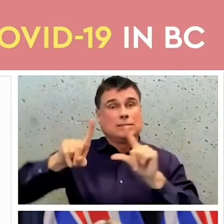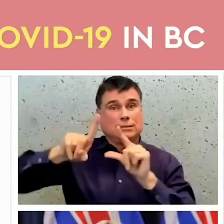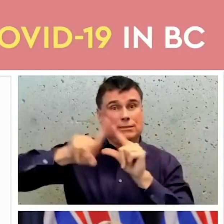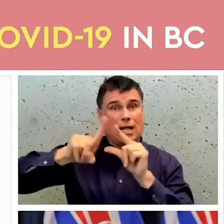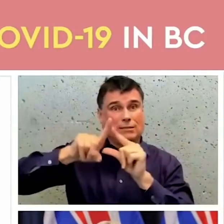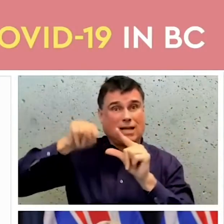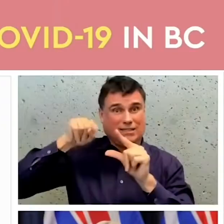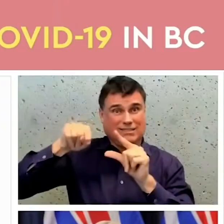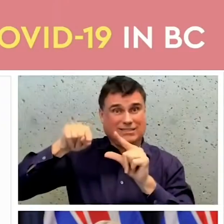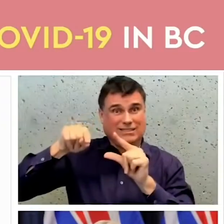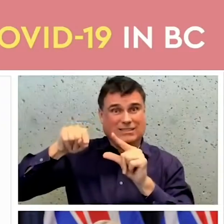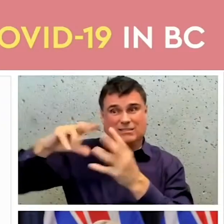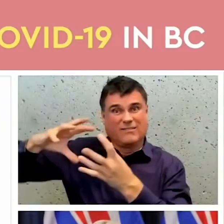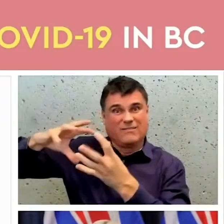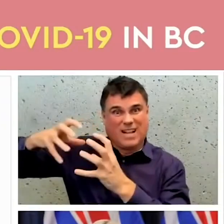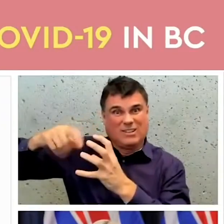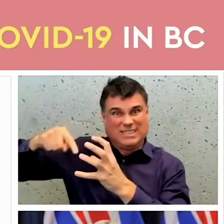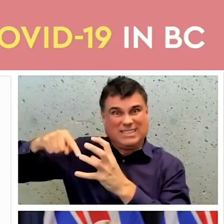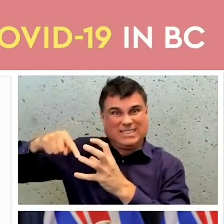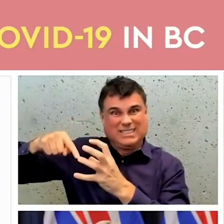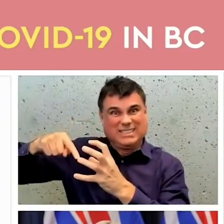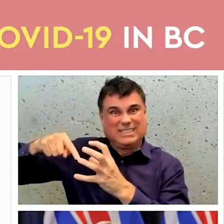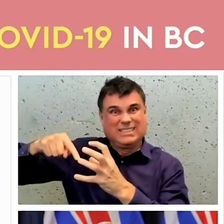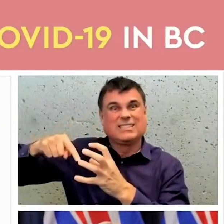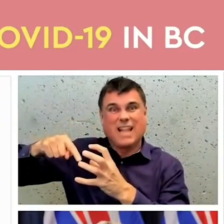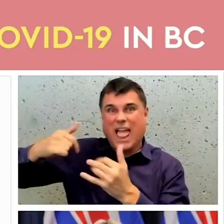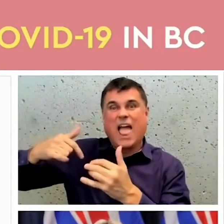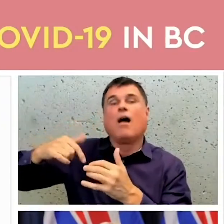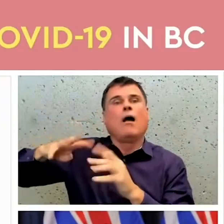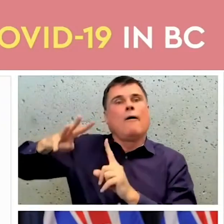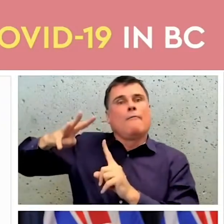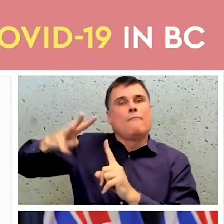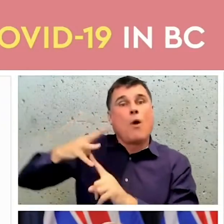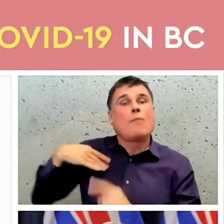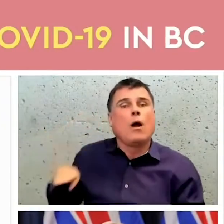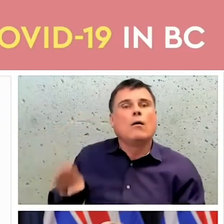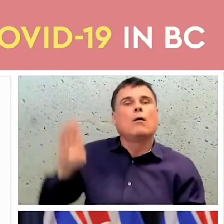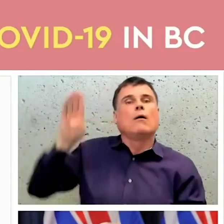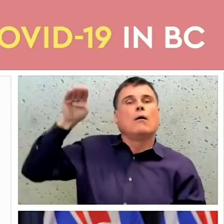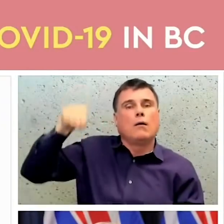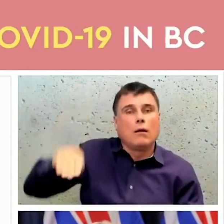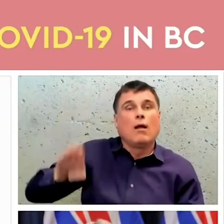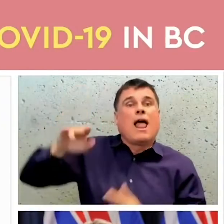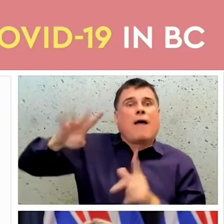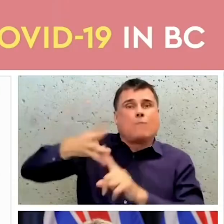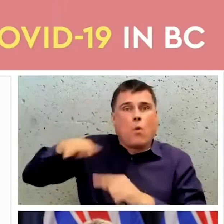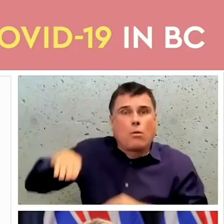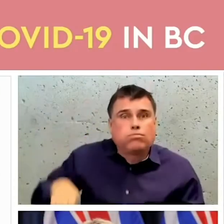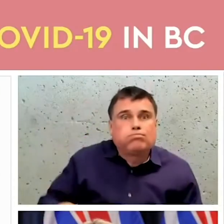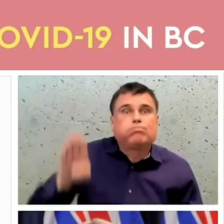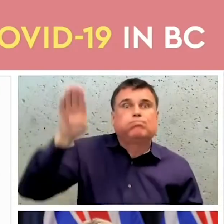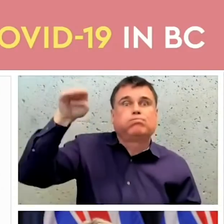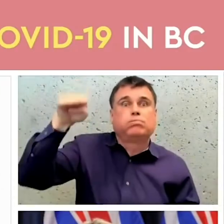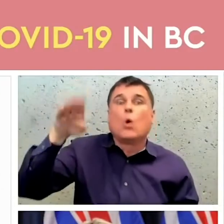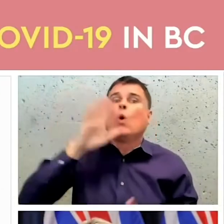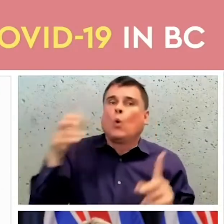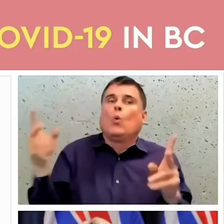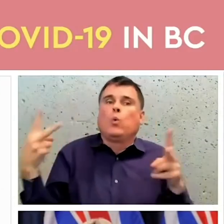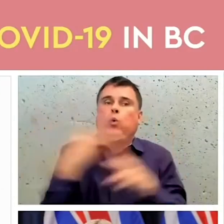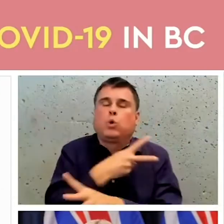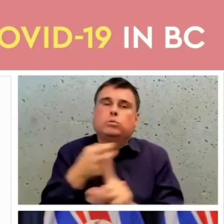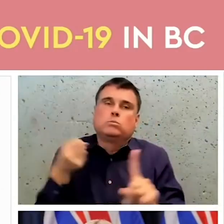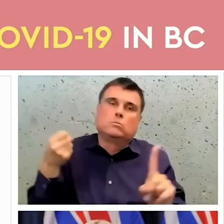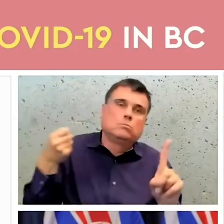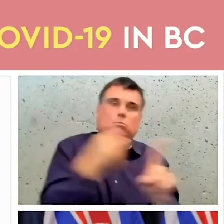to 20% of the cases that we're seeing right now. It also helps children and families get safely back to those many